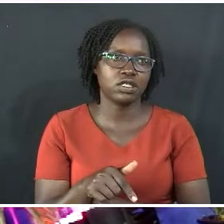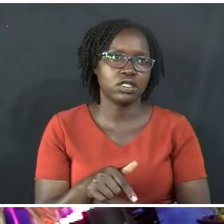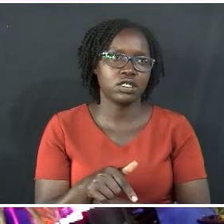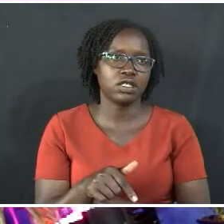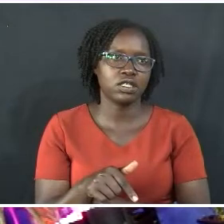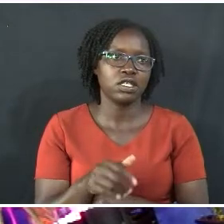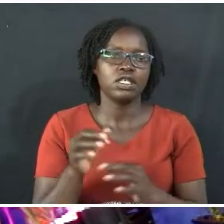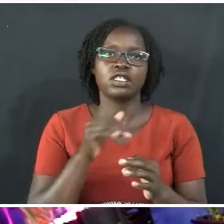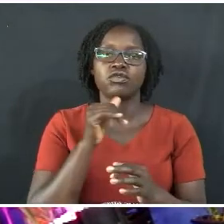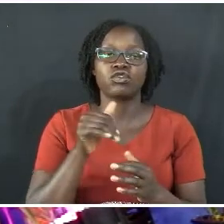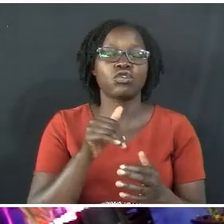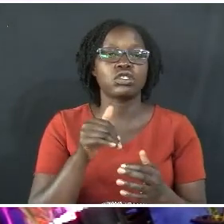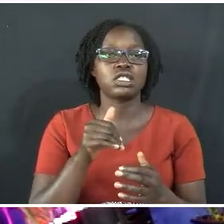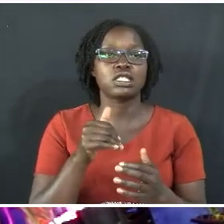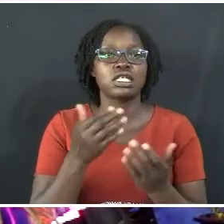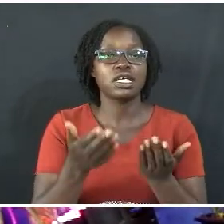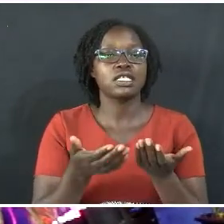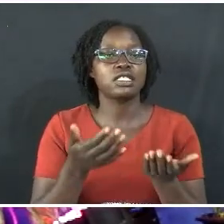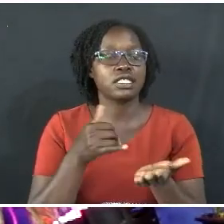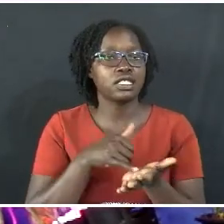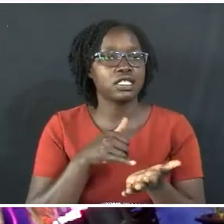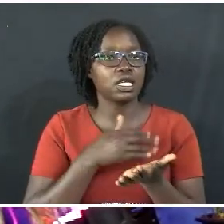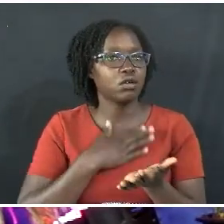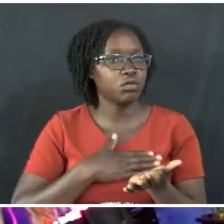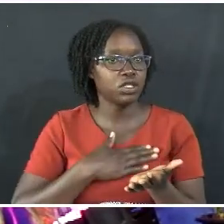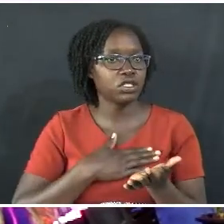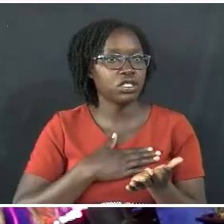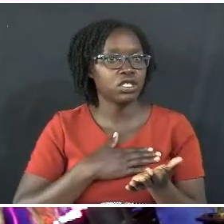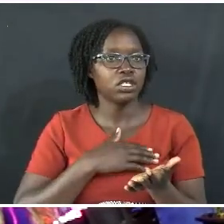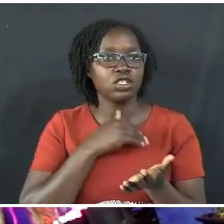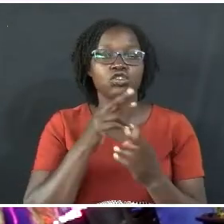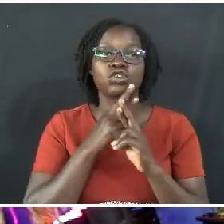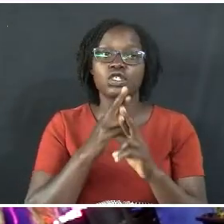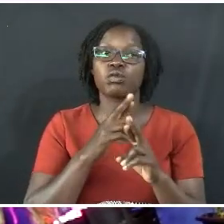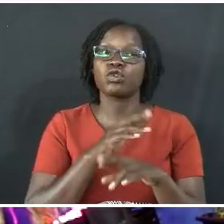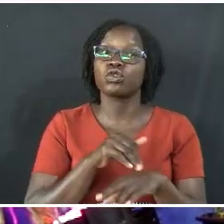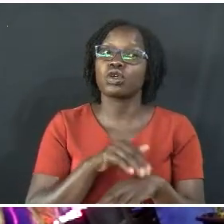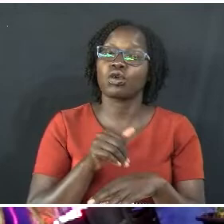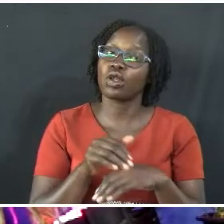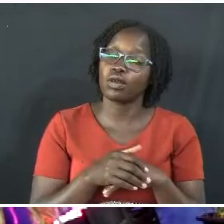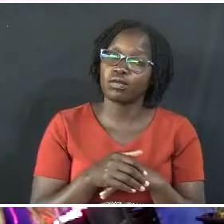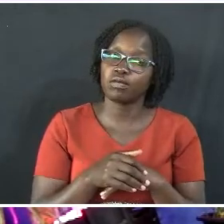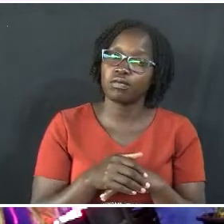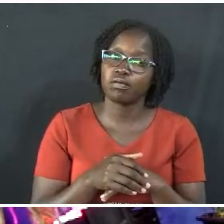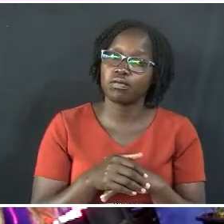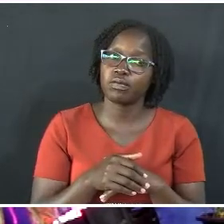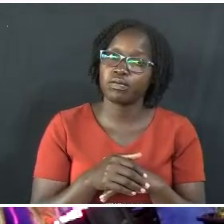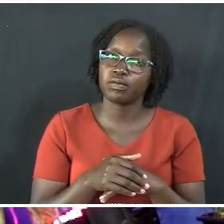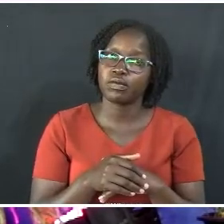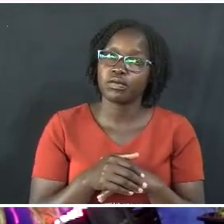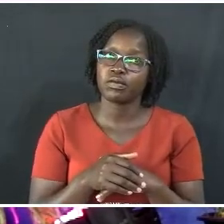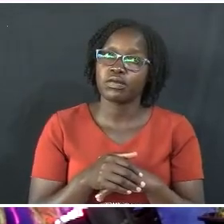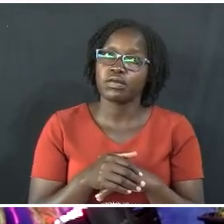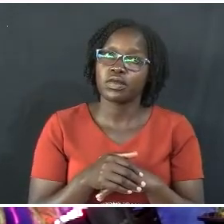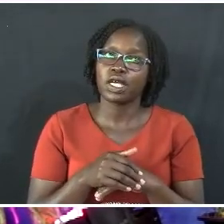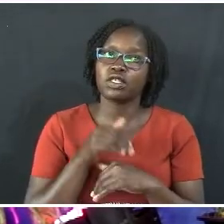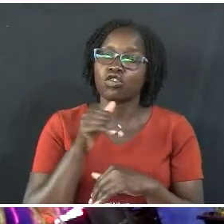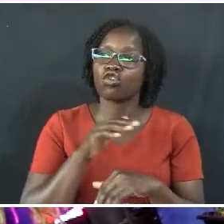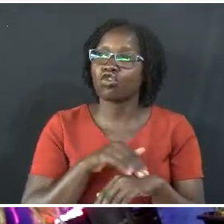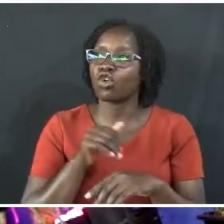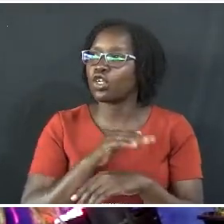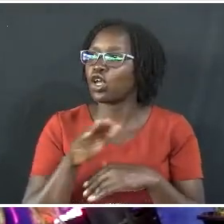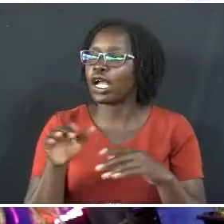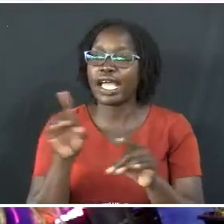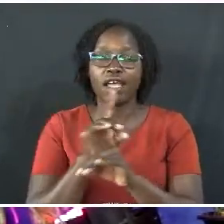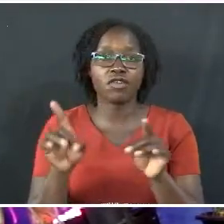If you don't mean it, please do not respond to this call. I am not calling for everybody.